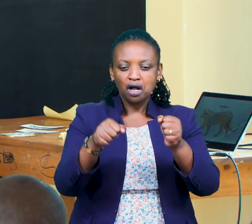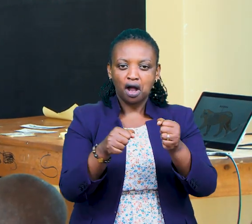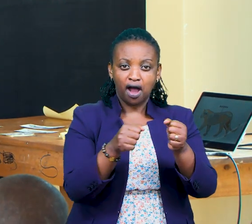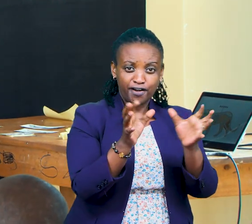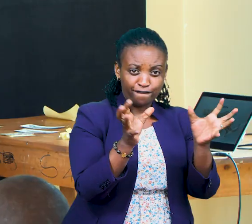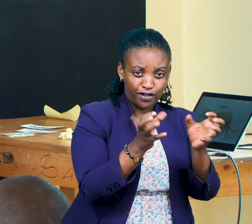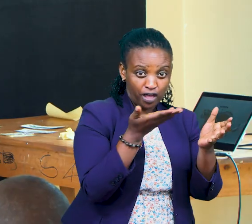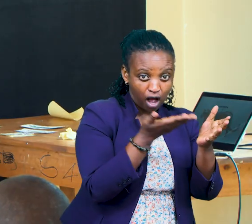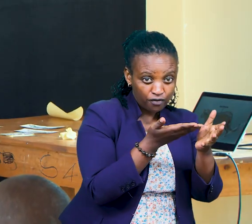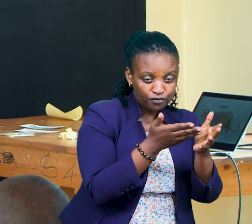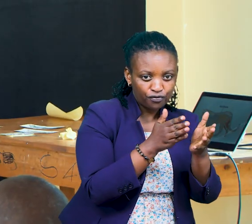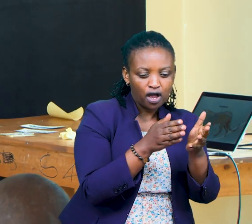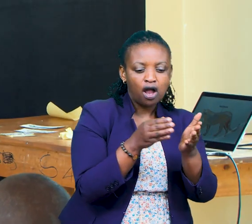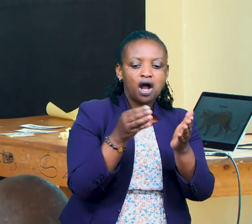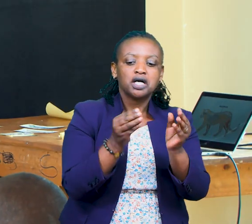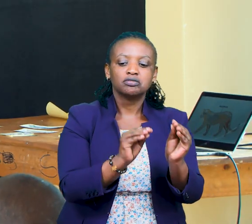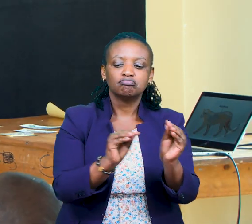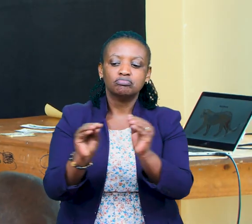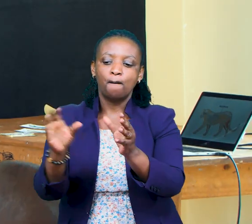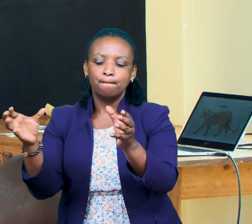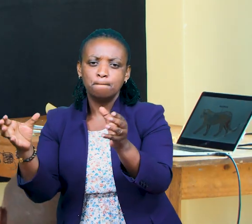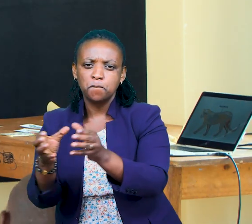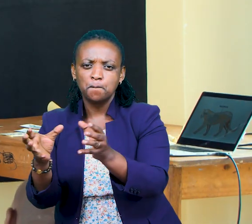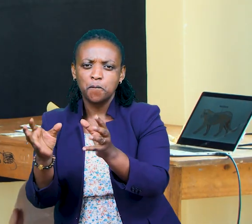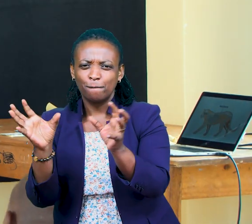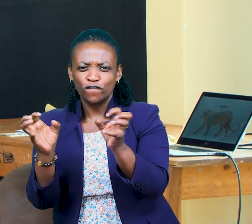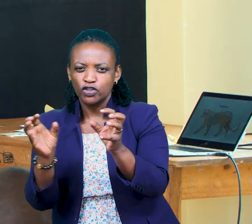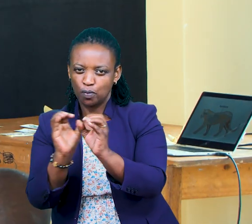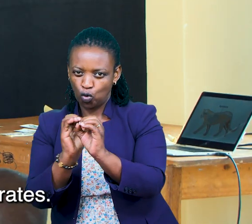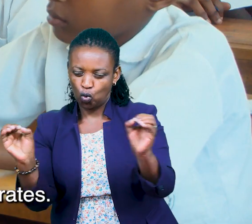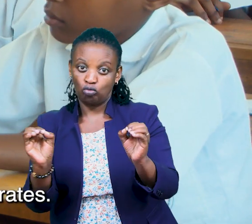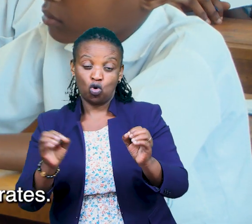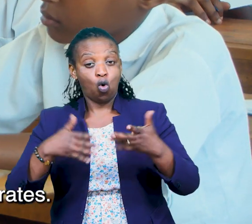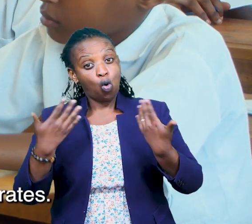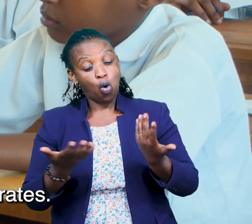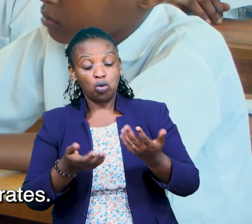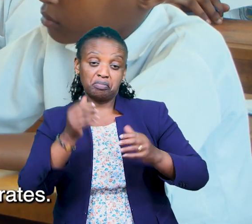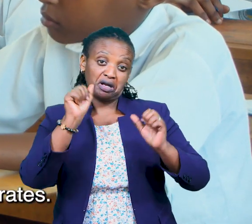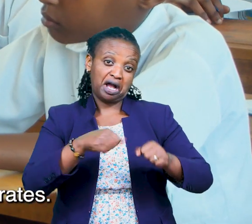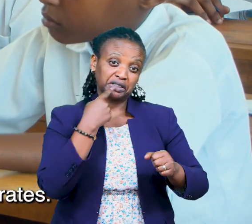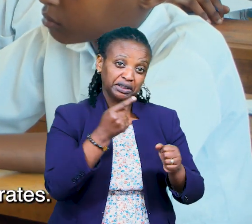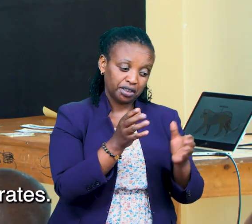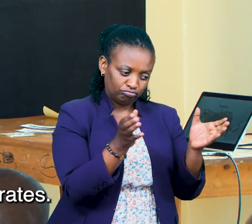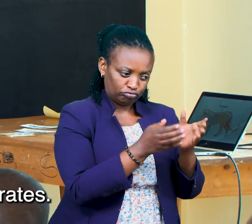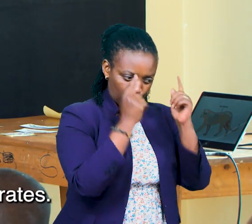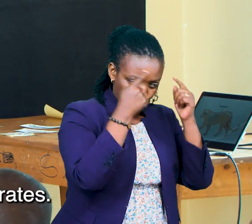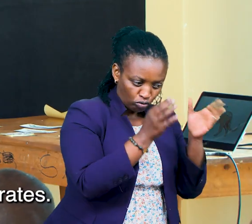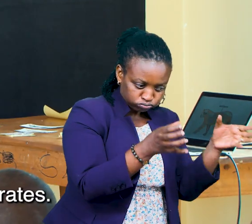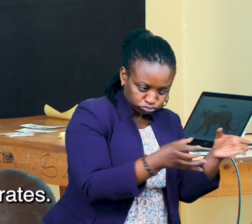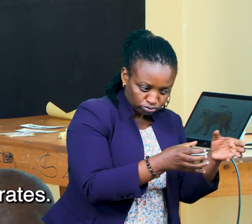vertebrates this side and list invertebrates this side, or either the way. You can say this side is